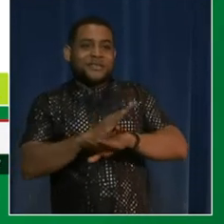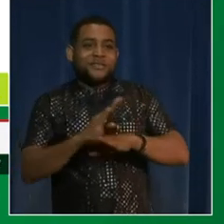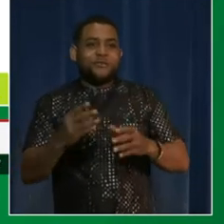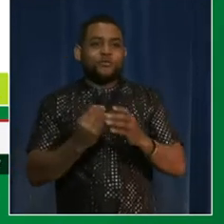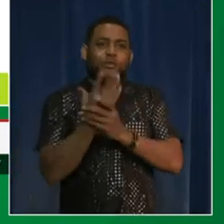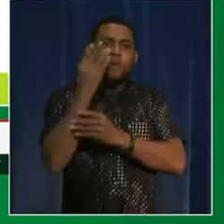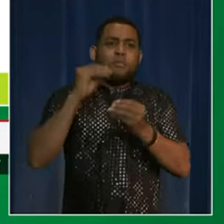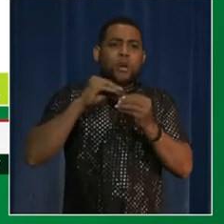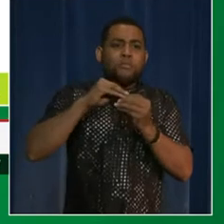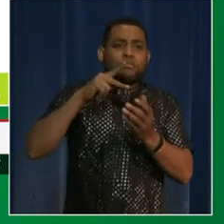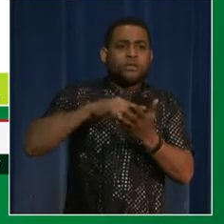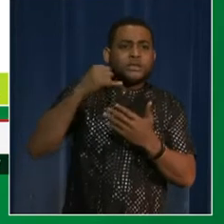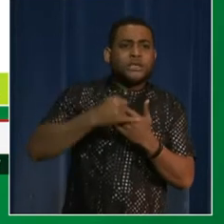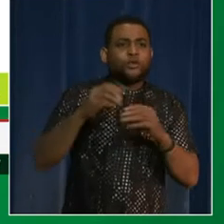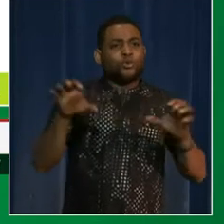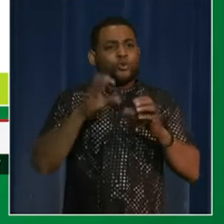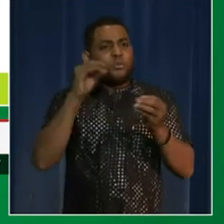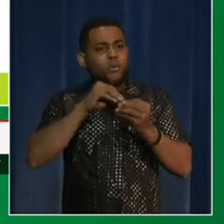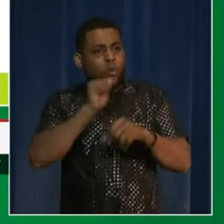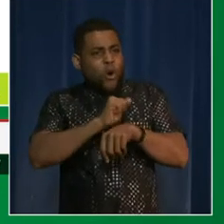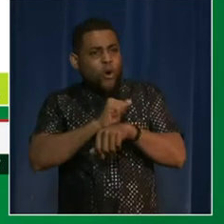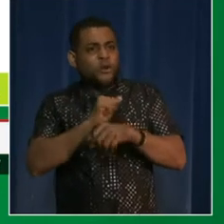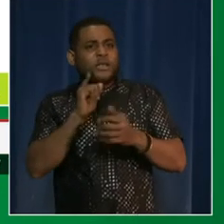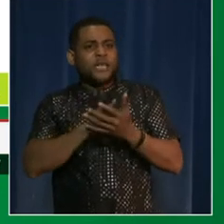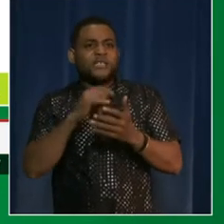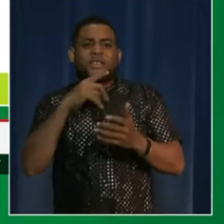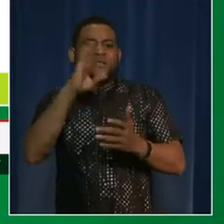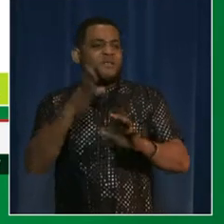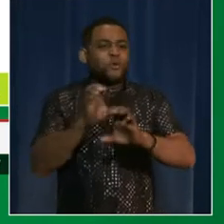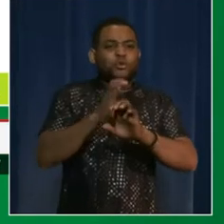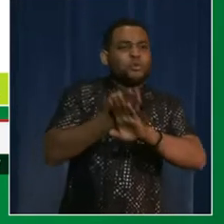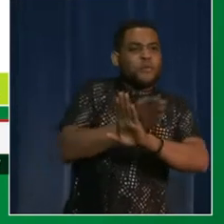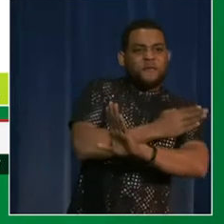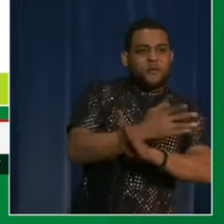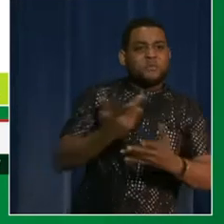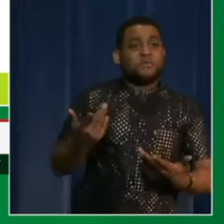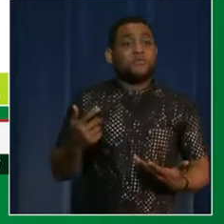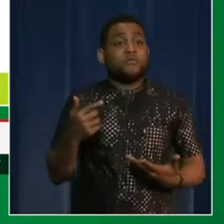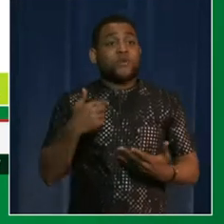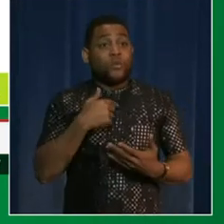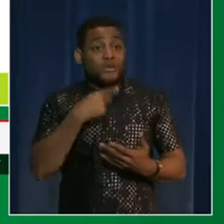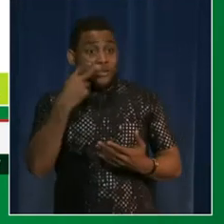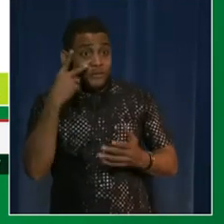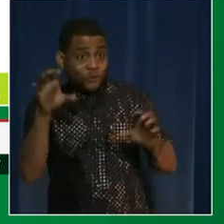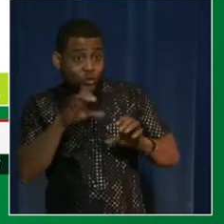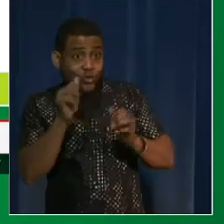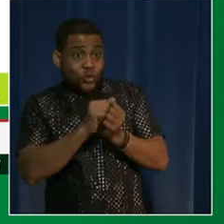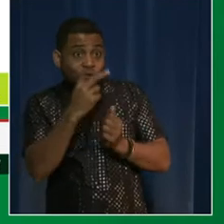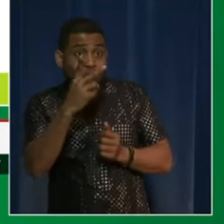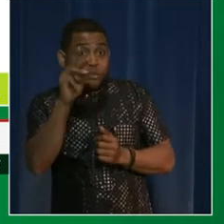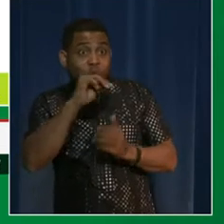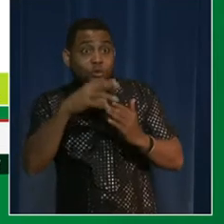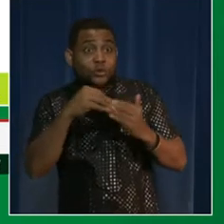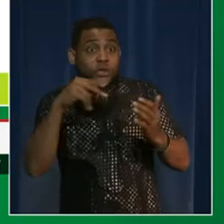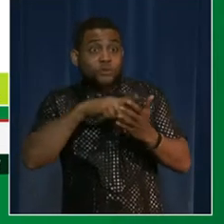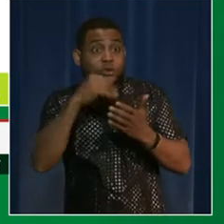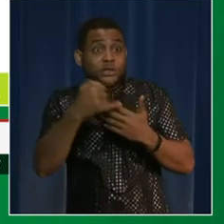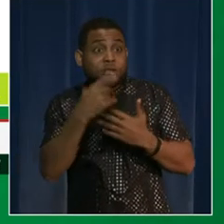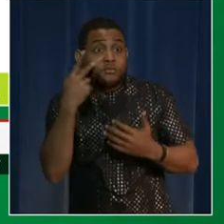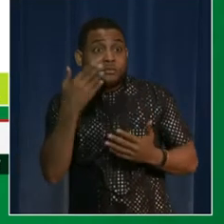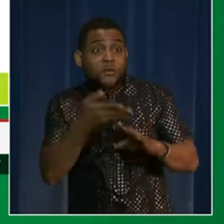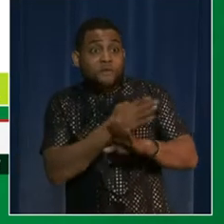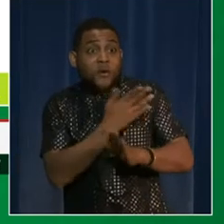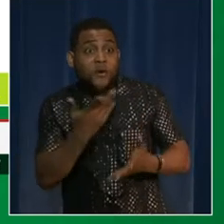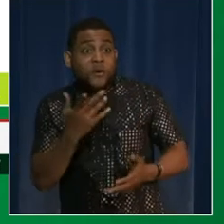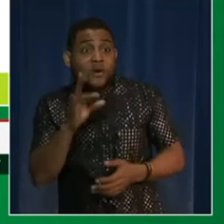been done before. So traditional banks, they wanted to see, have you done a $2 million project before? Have you done a $7 million project before? And